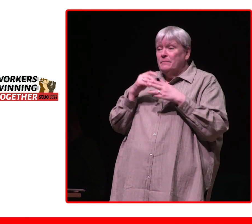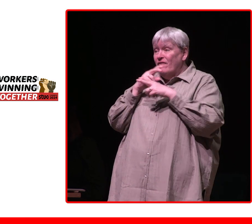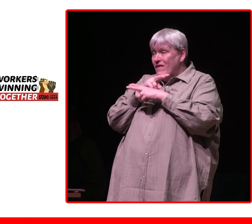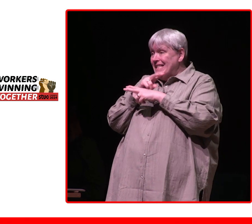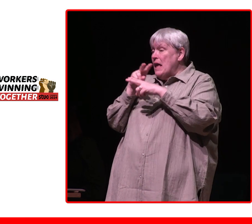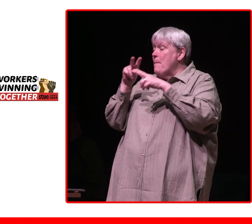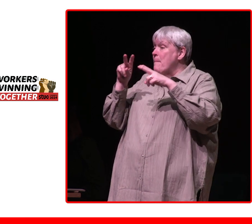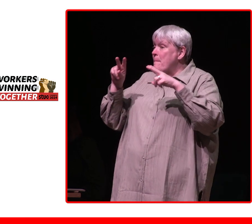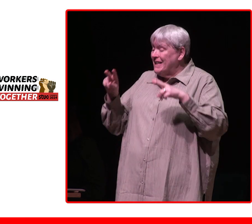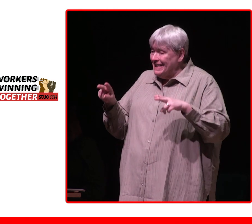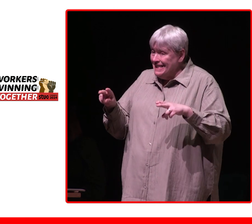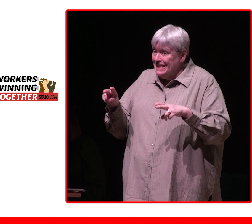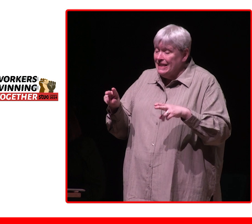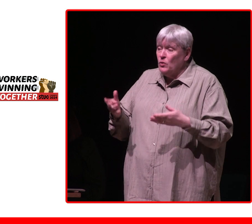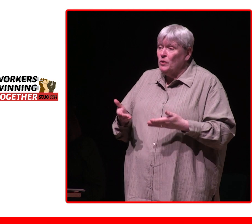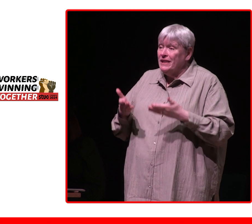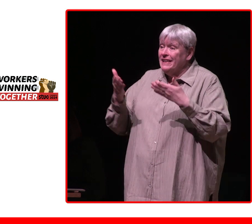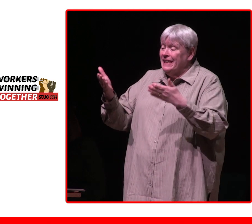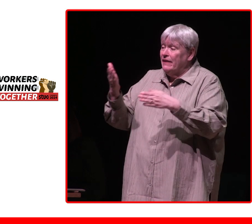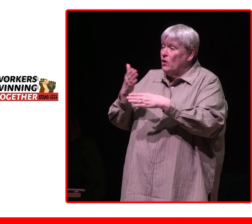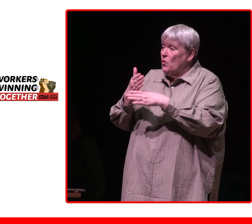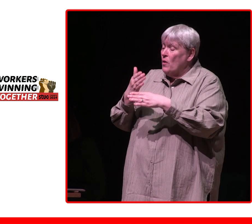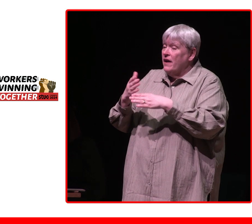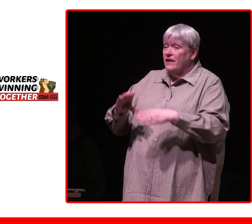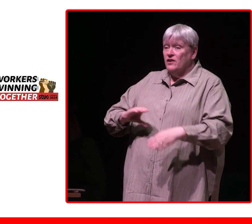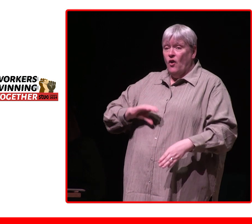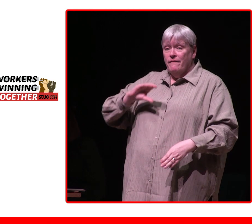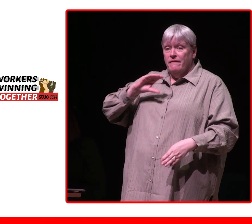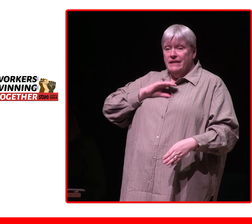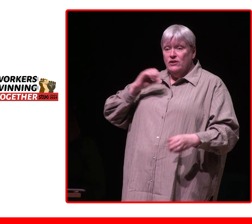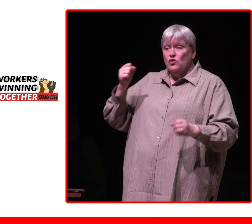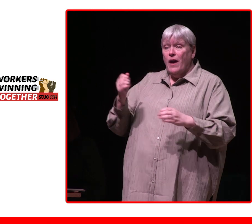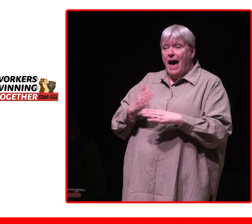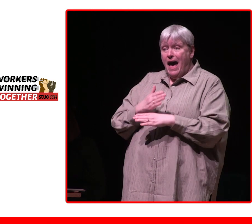Visibility will give workers the confidence to act.